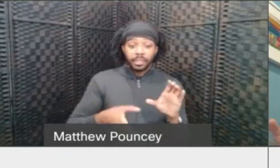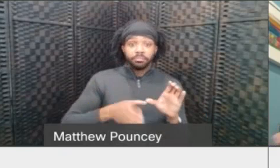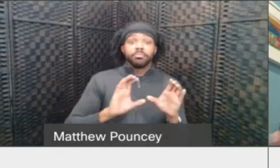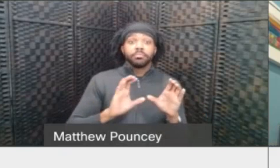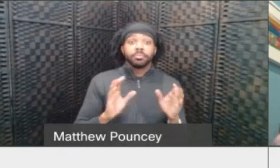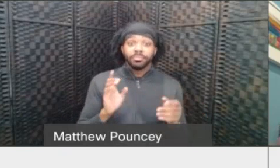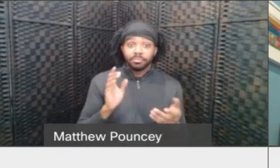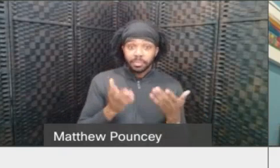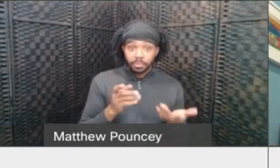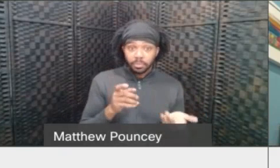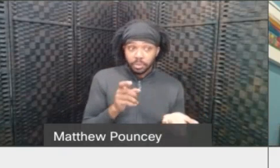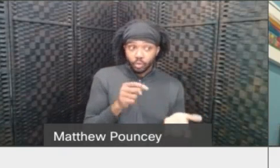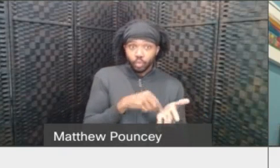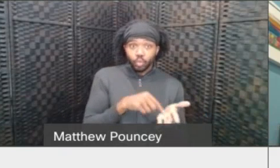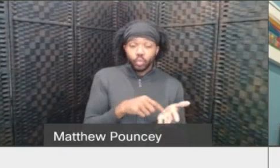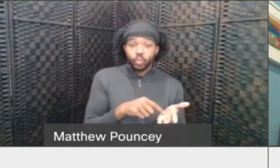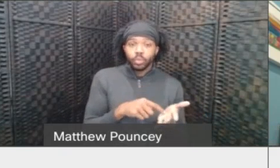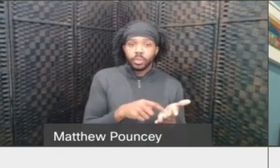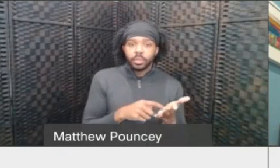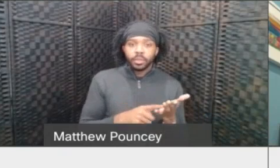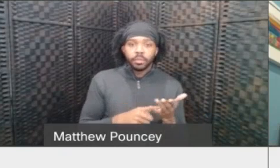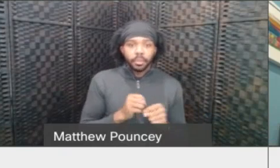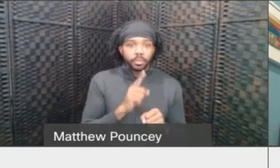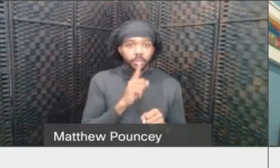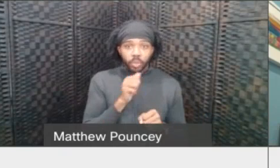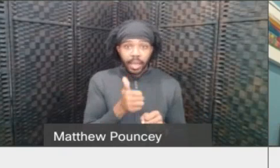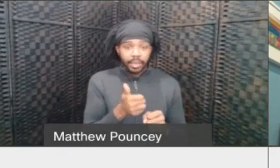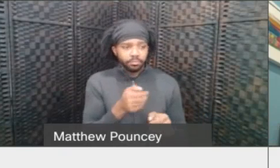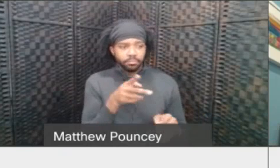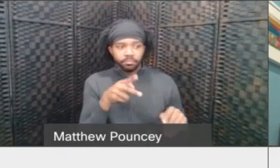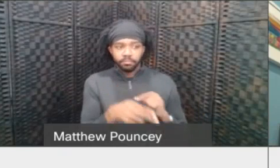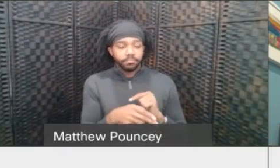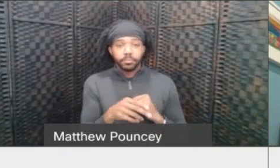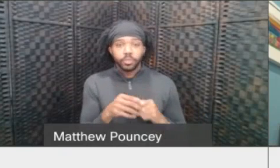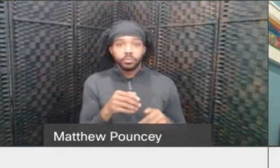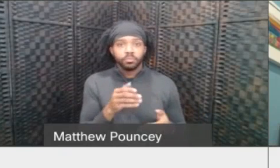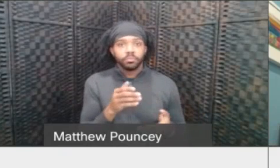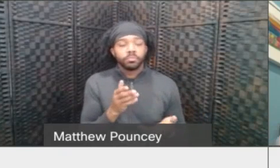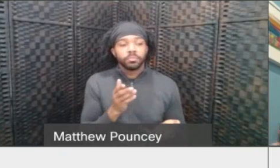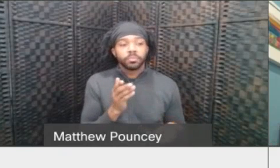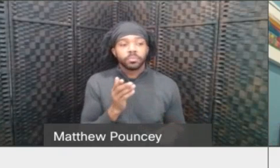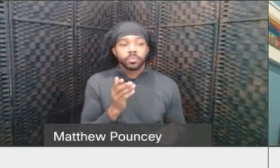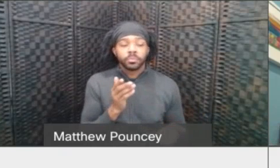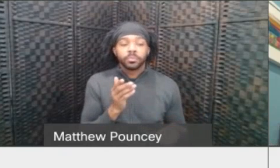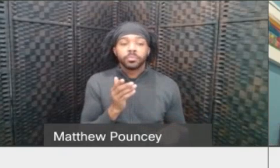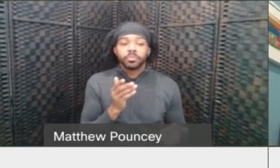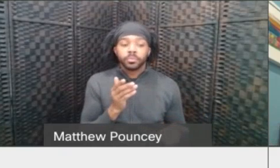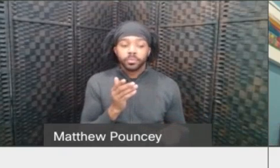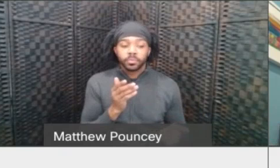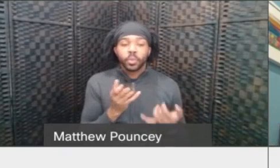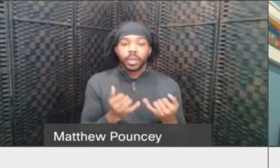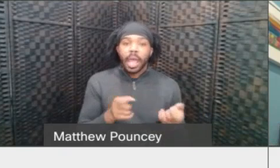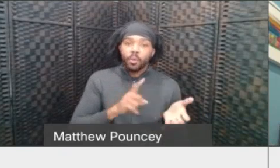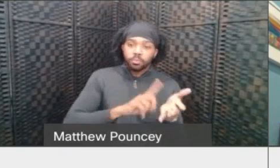for the restriction on terminating, as those would be due, they are going through and making sure that everything